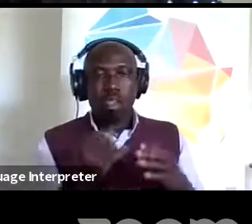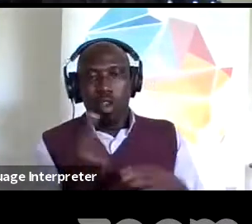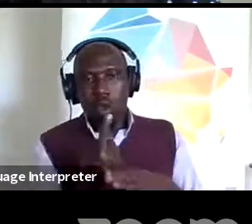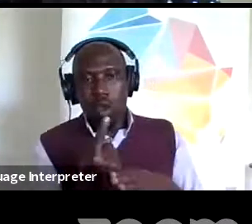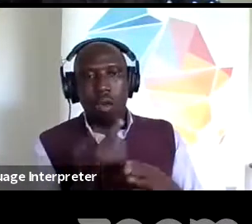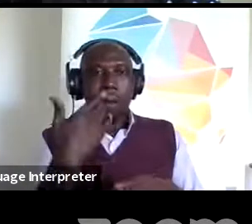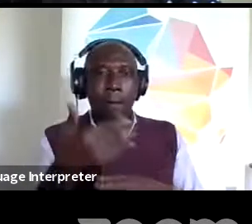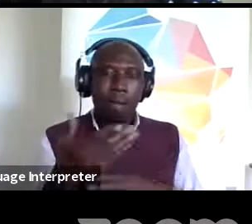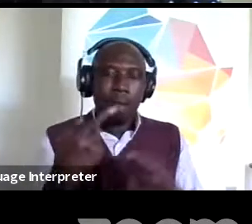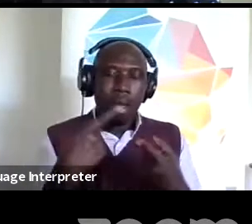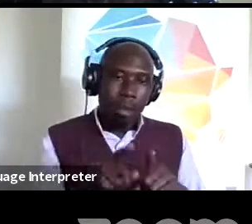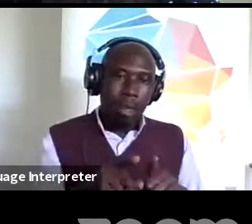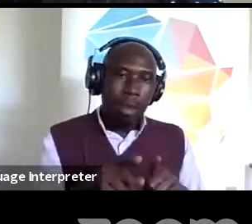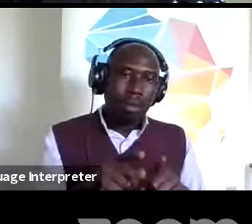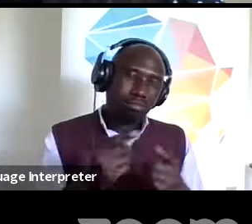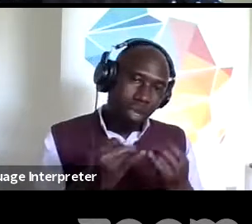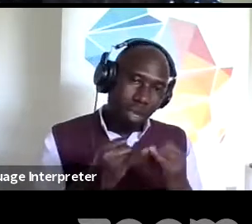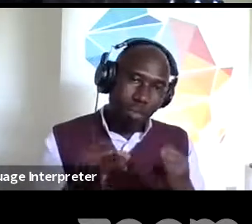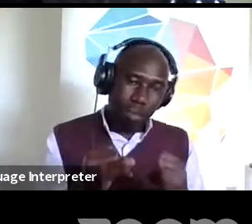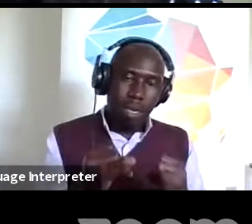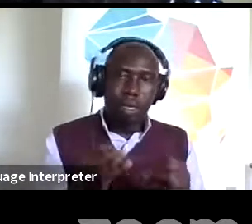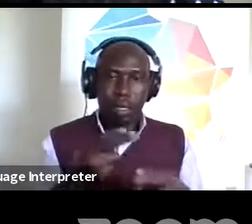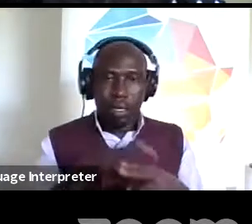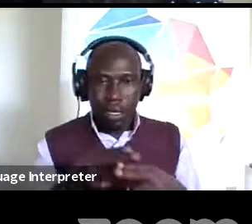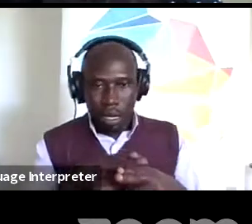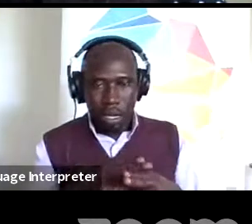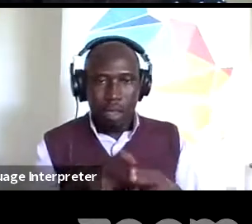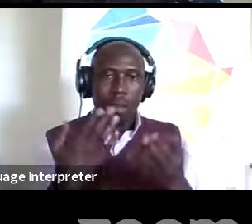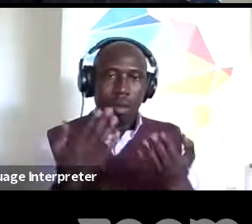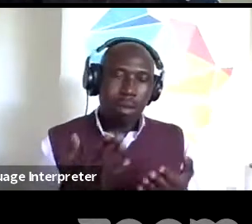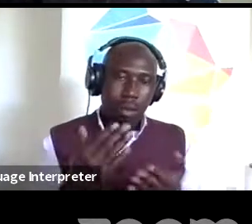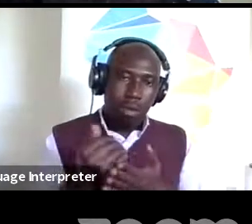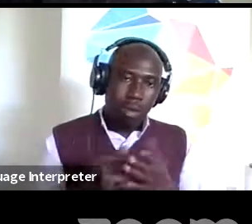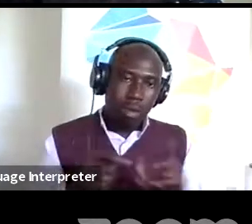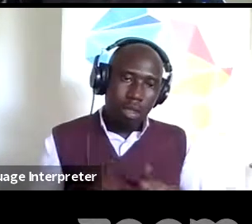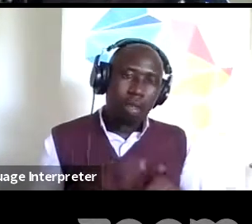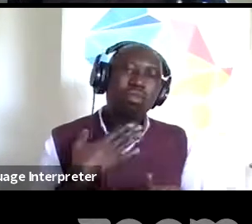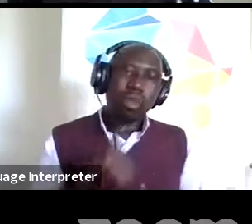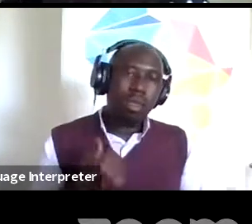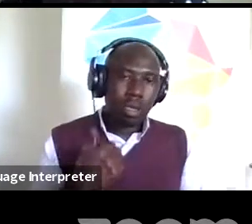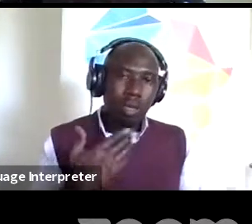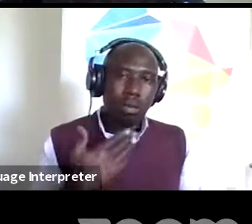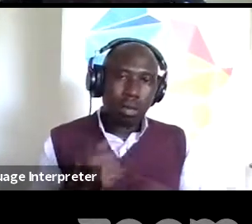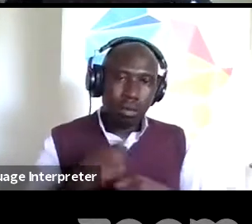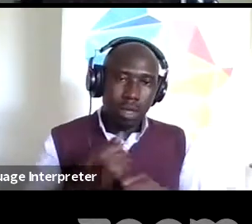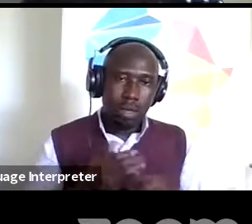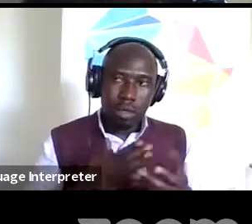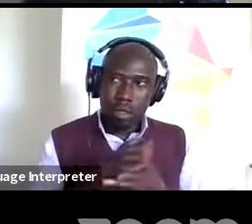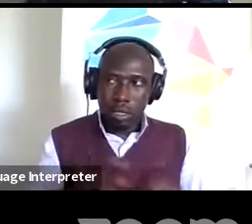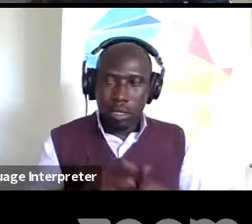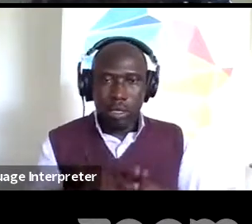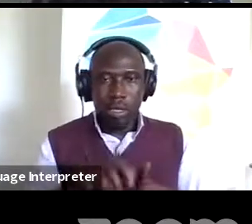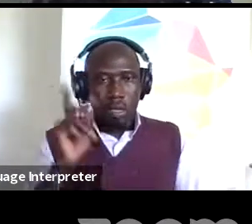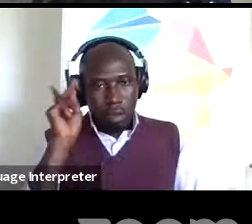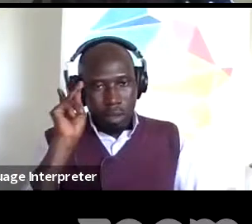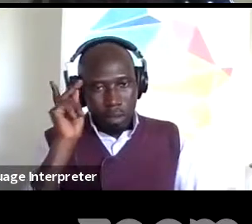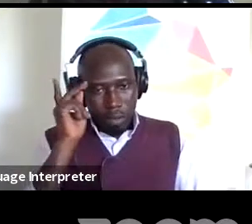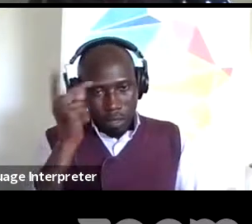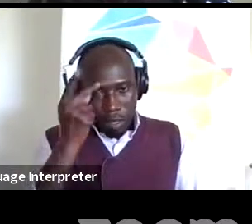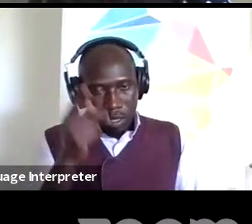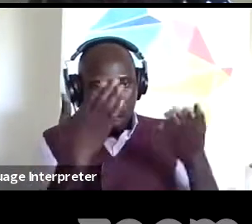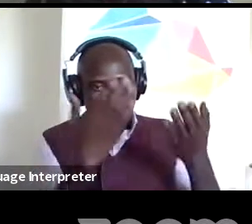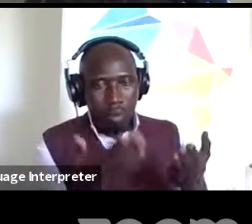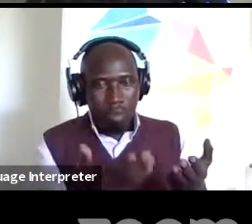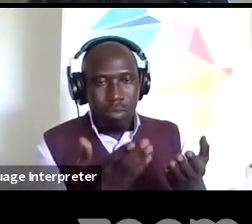it's yet to be spearheaded and yet to be utilized. So that we need also to ensure that such policies are there that provide for this